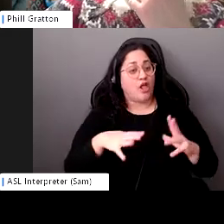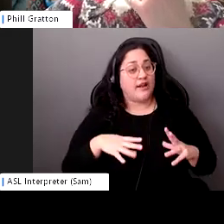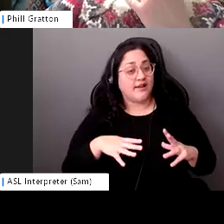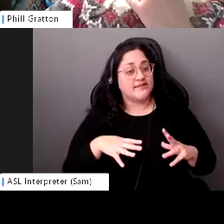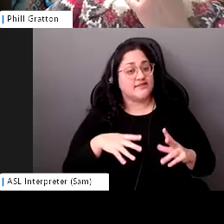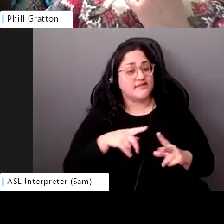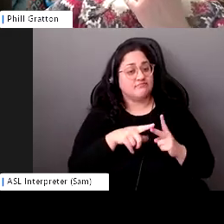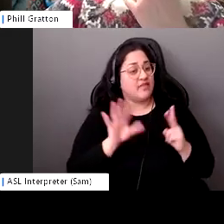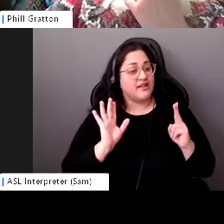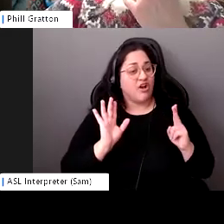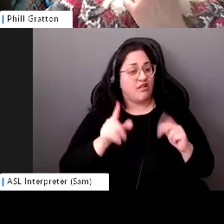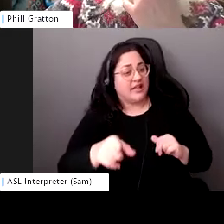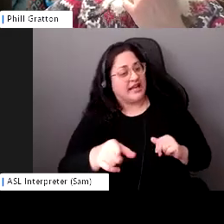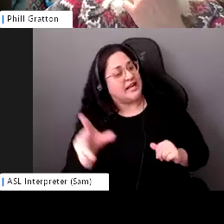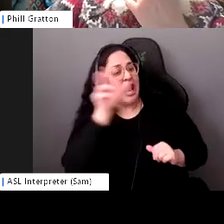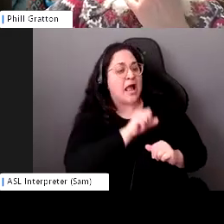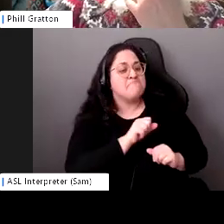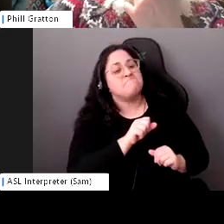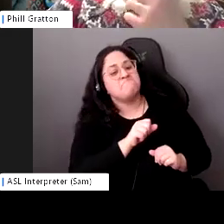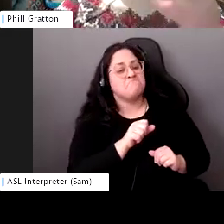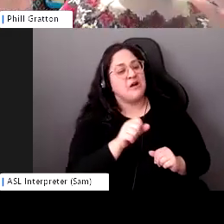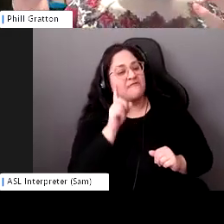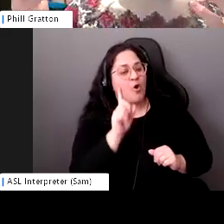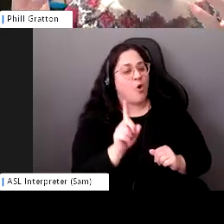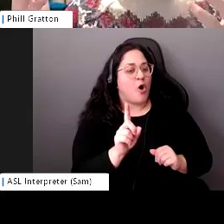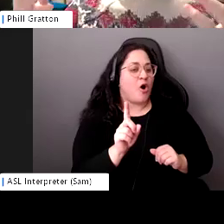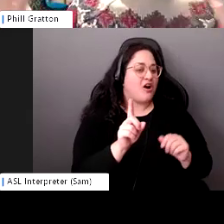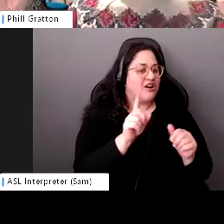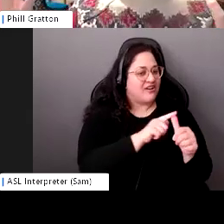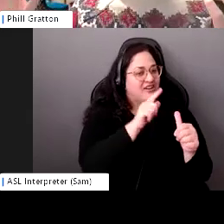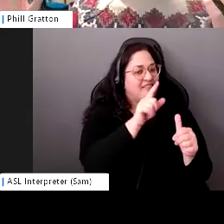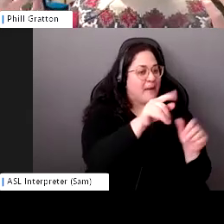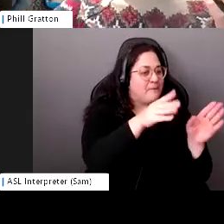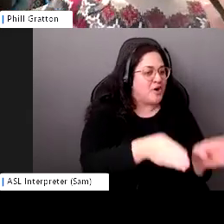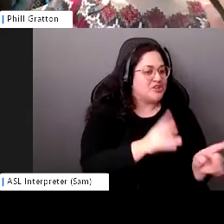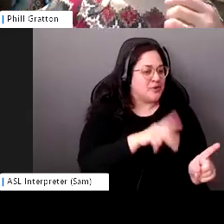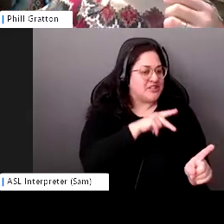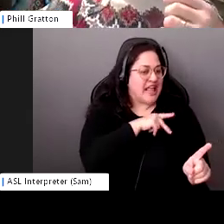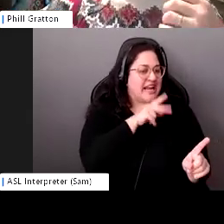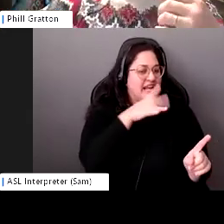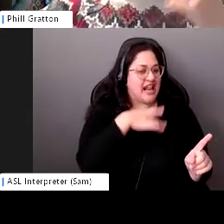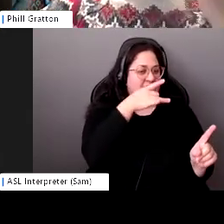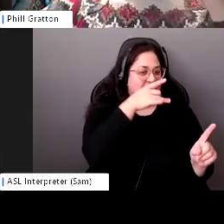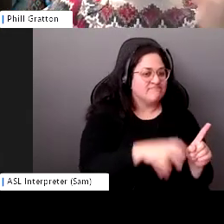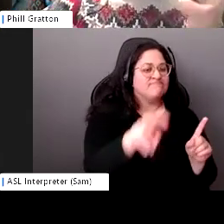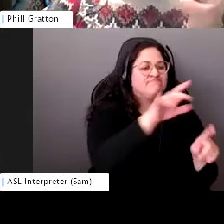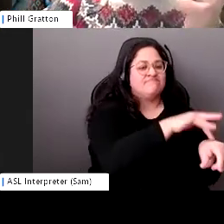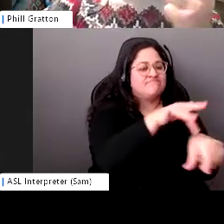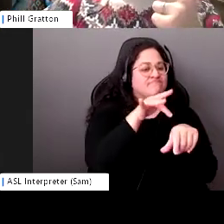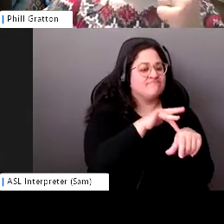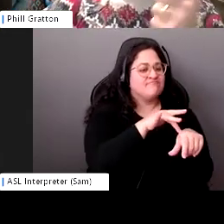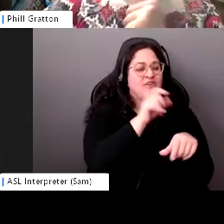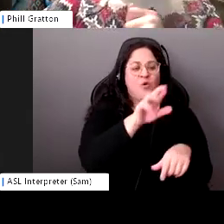your holidays be as full of laughter and mischief as you make every gathering. So it's pretty good, right? So it gives you very,